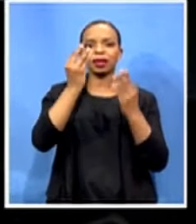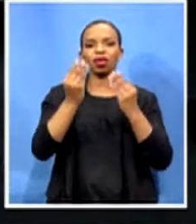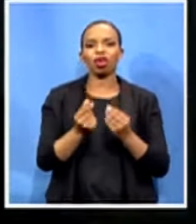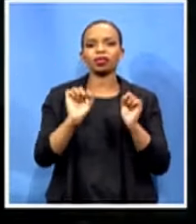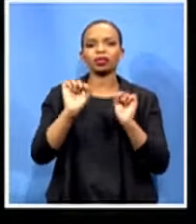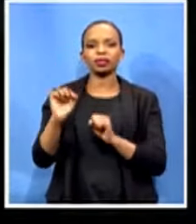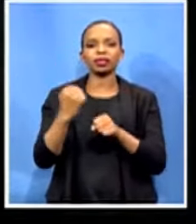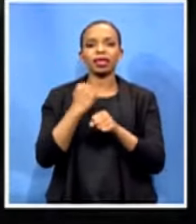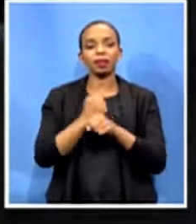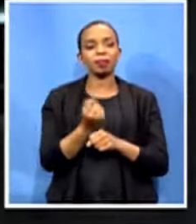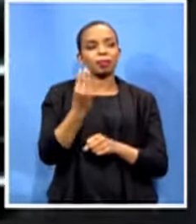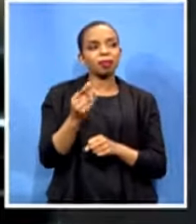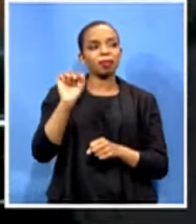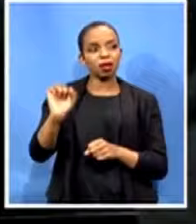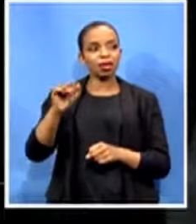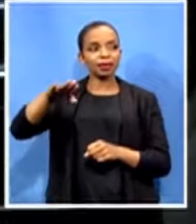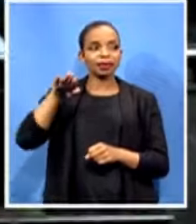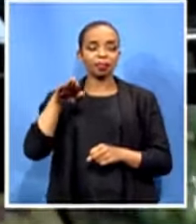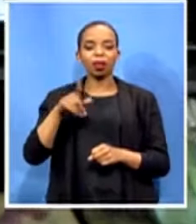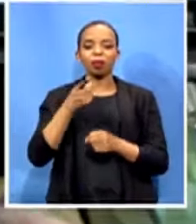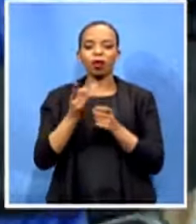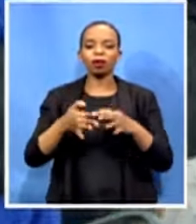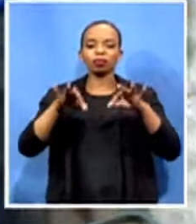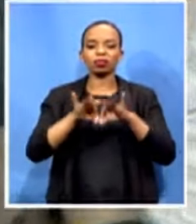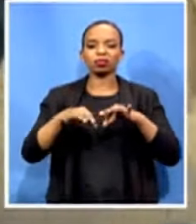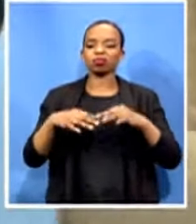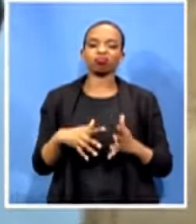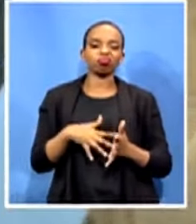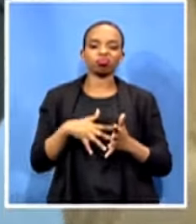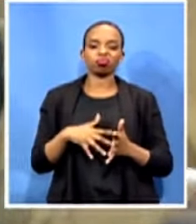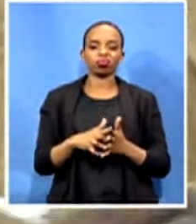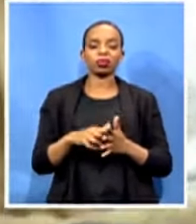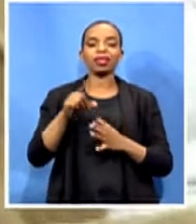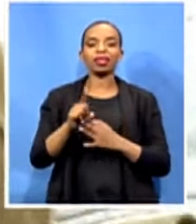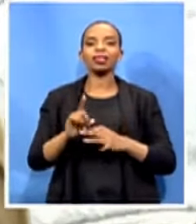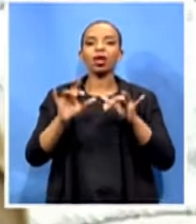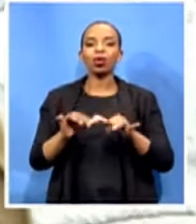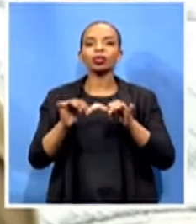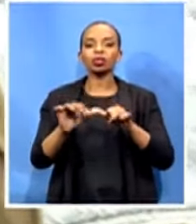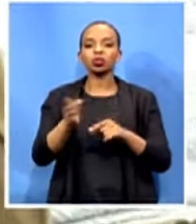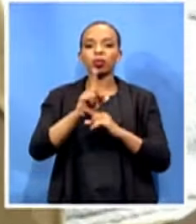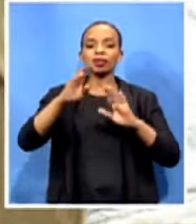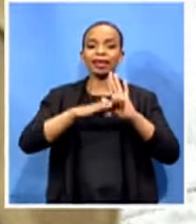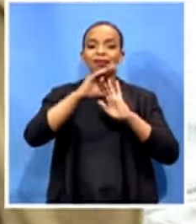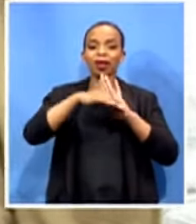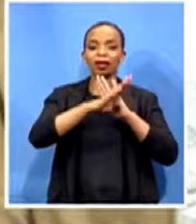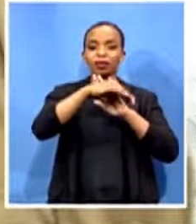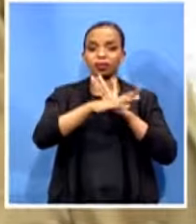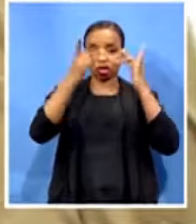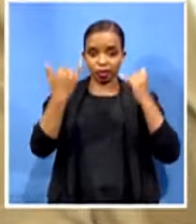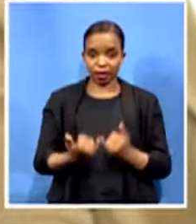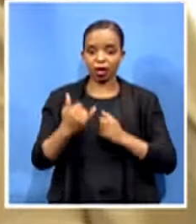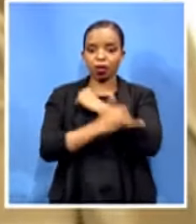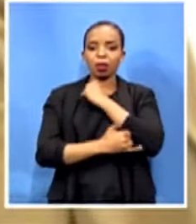tender. But with continued hyperinflation, the currency has once again lost its value. Citizens are